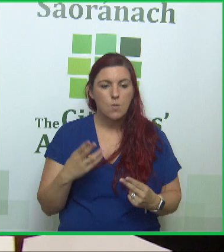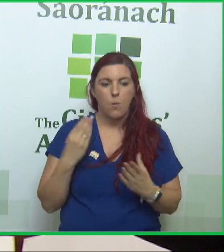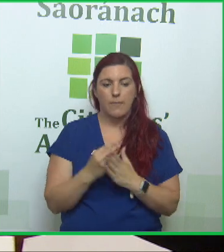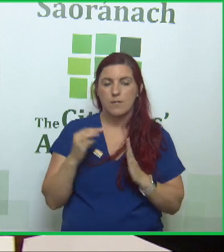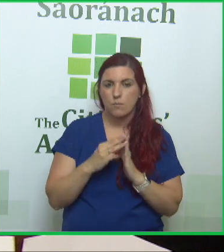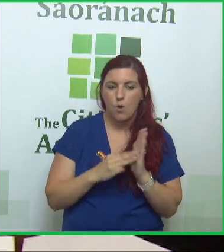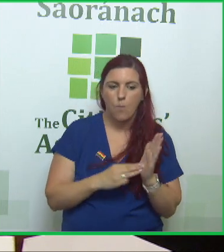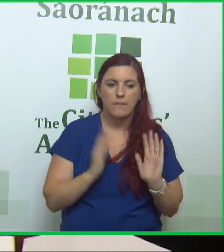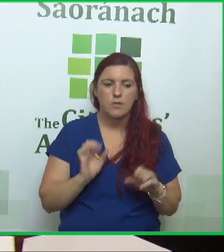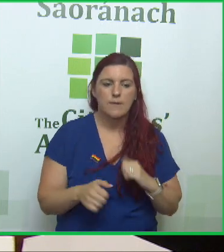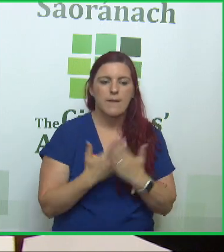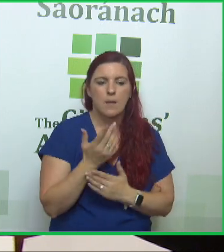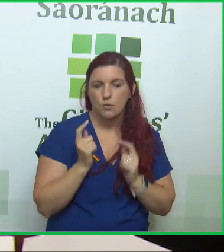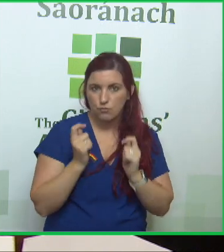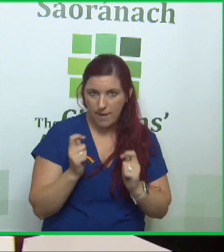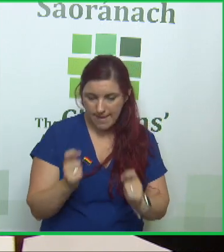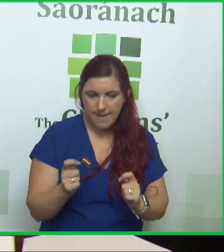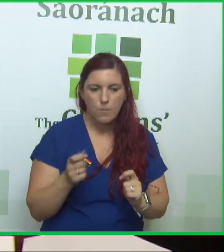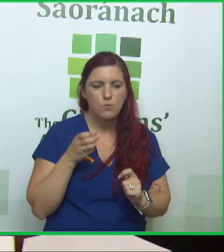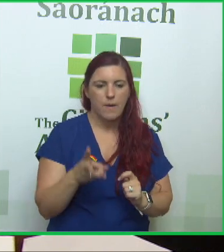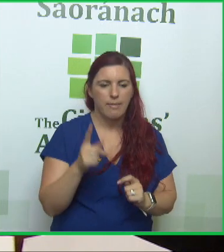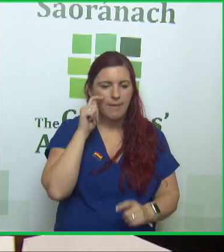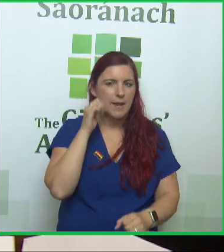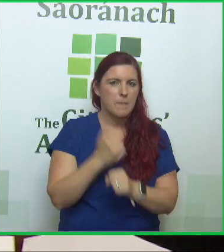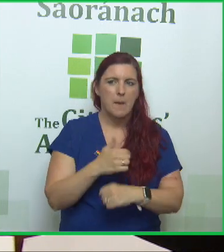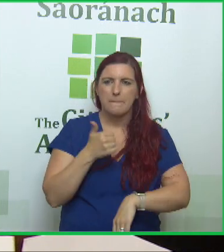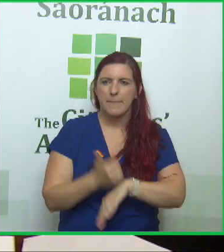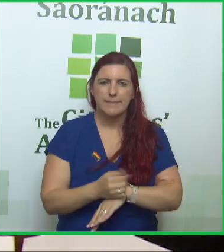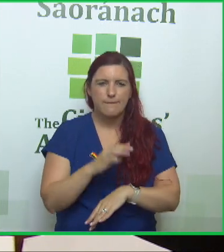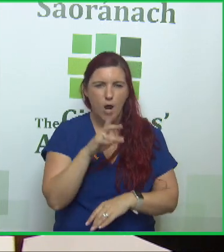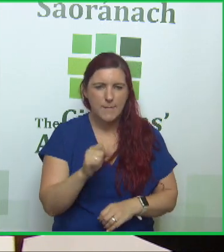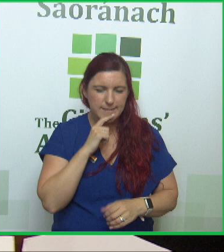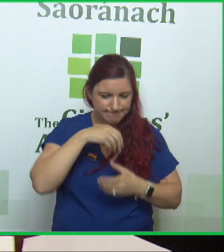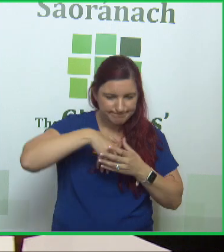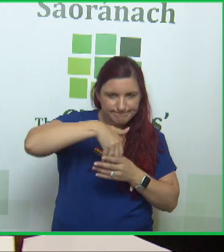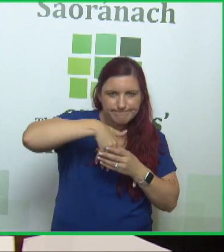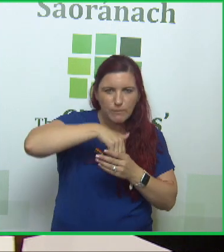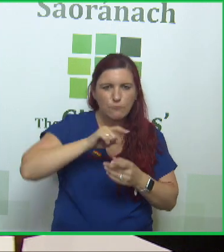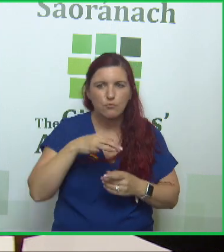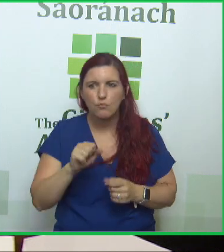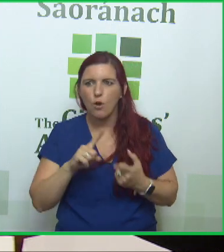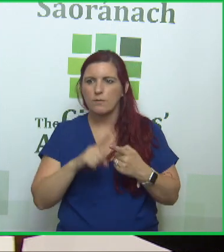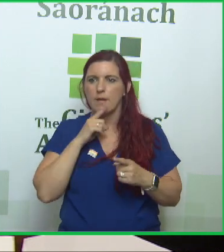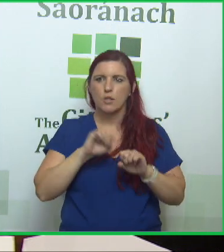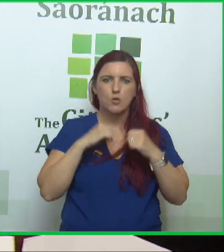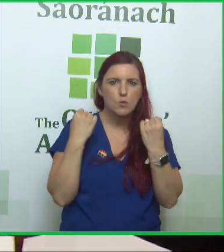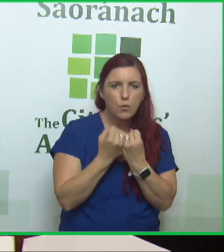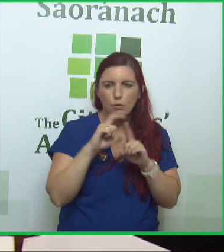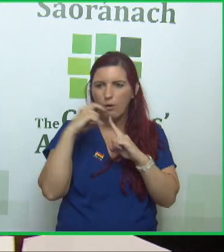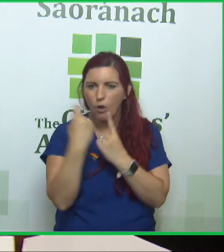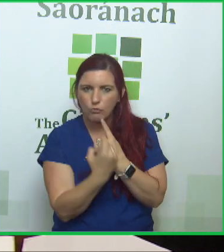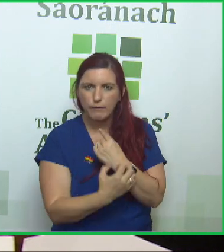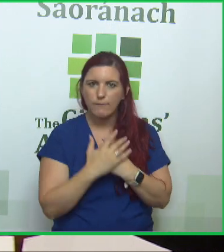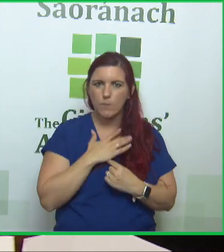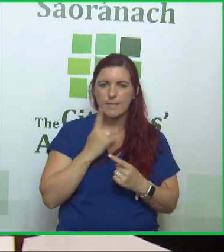we've developed a training which will look at the basic pharmacology of drugs, socio-cultural influences, really intricate harm